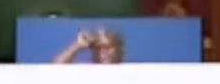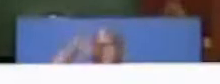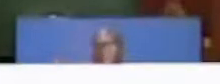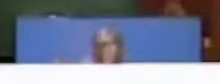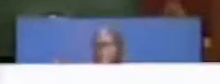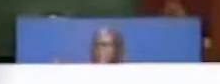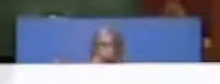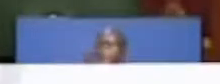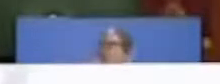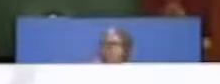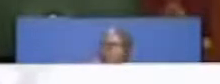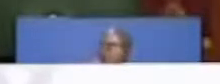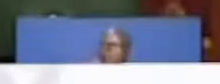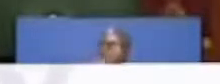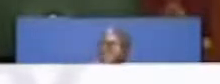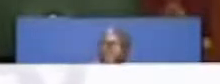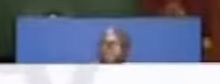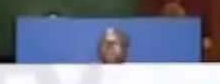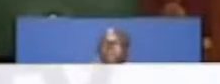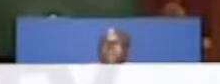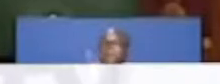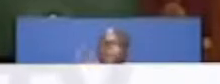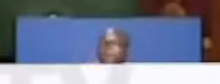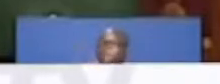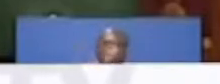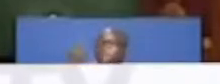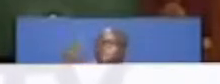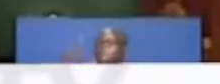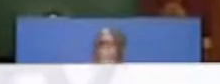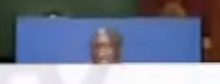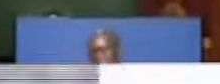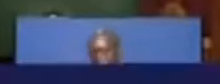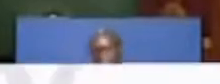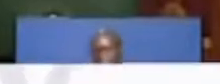average of only 12 megawatts per year. Put differently,